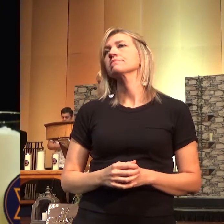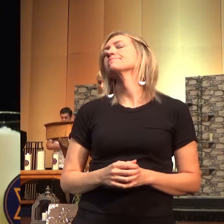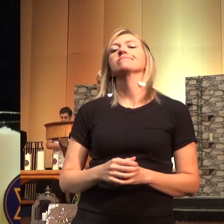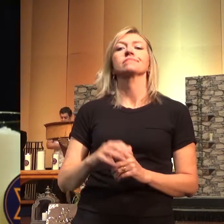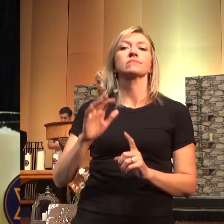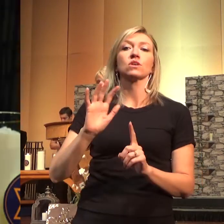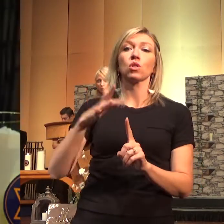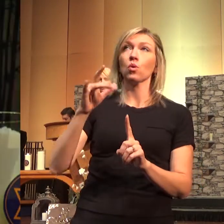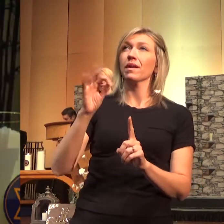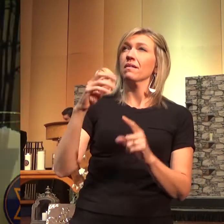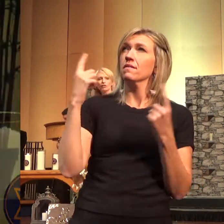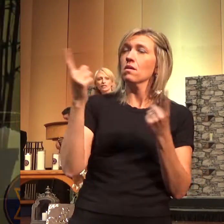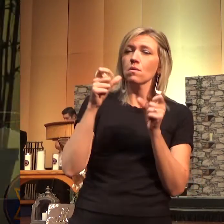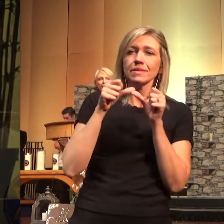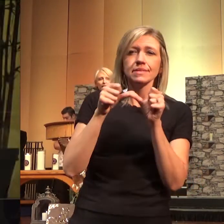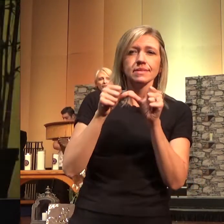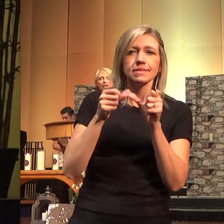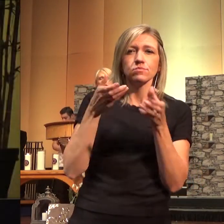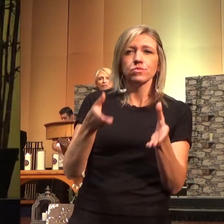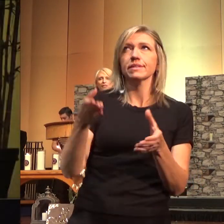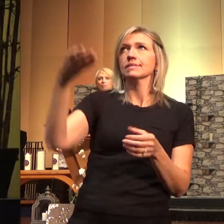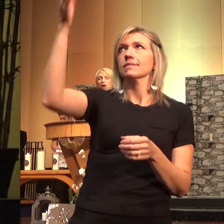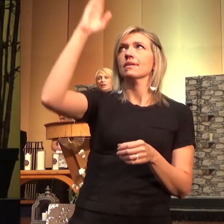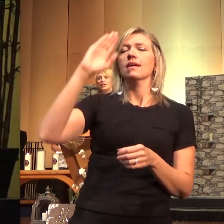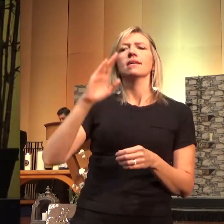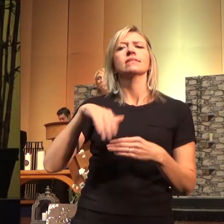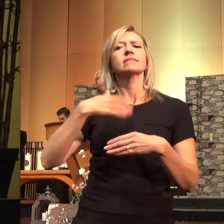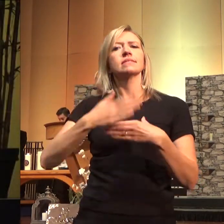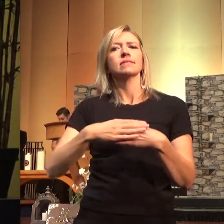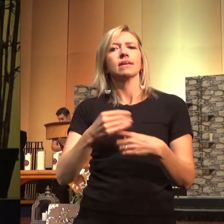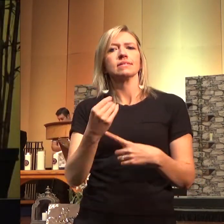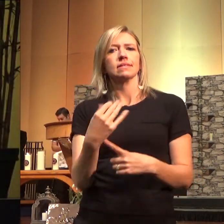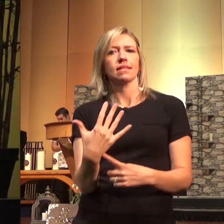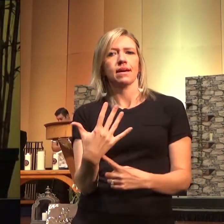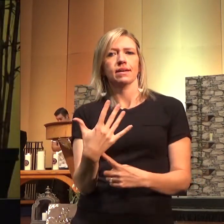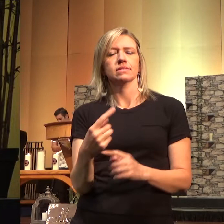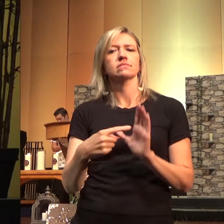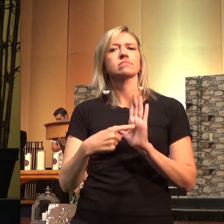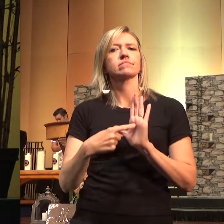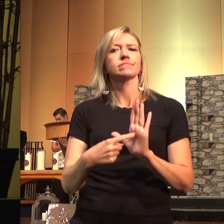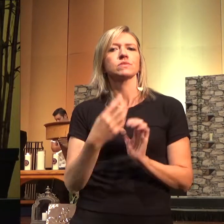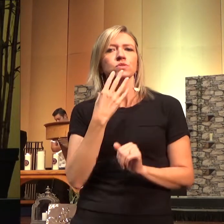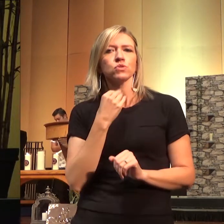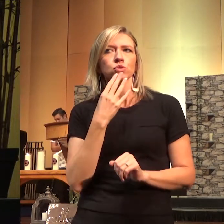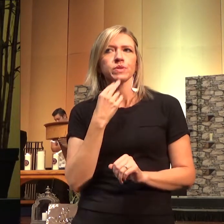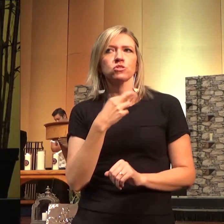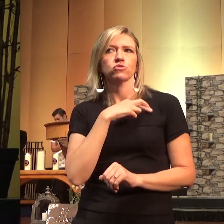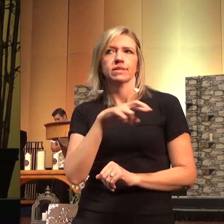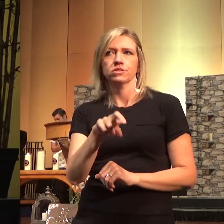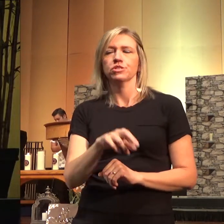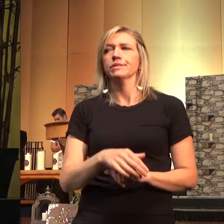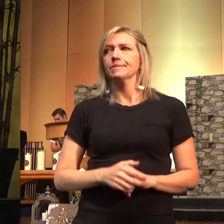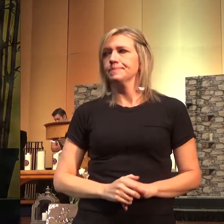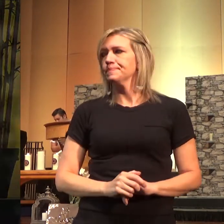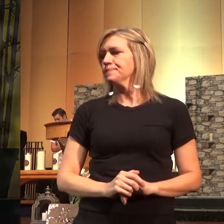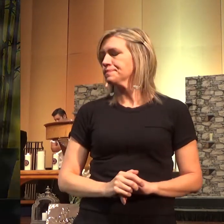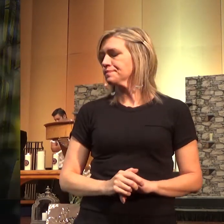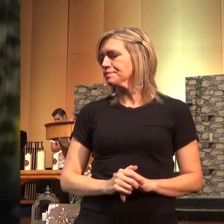To the glory of the omnipresent God, we kindle this light, symbolically representing the Jewish